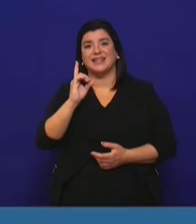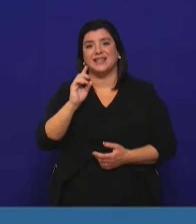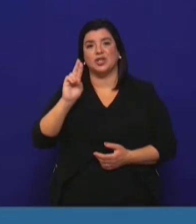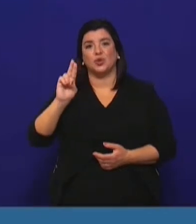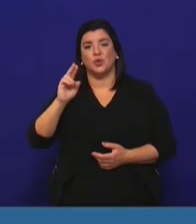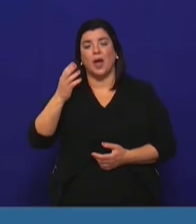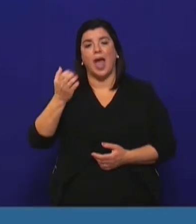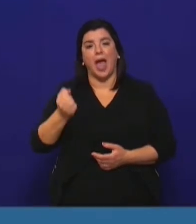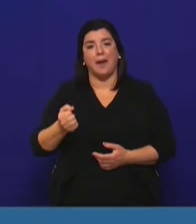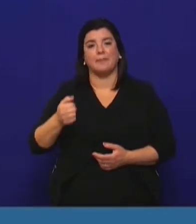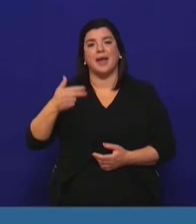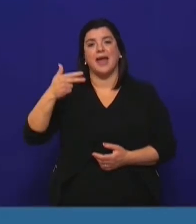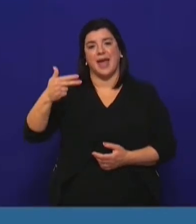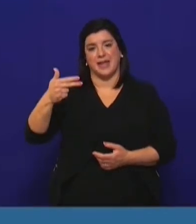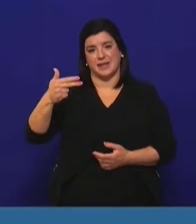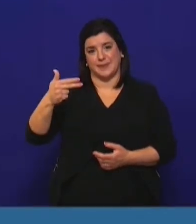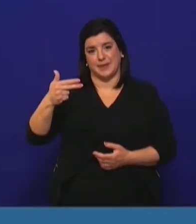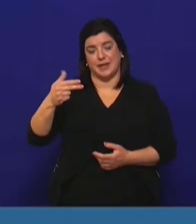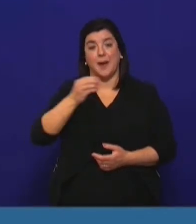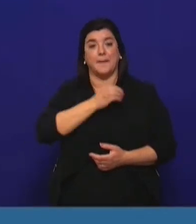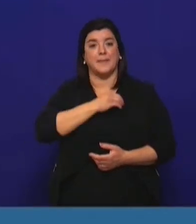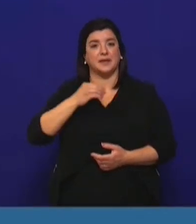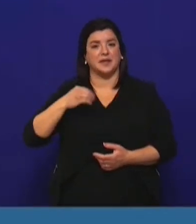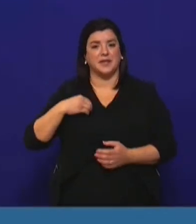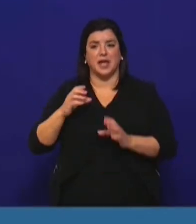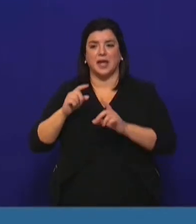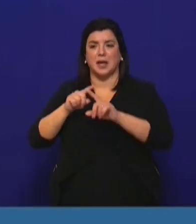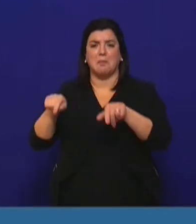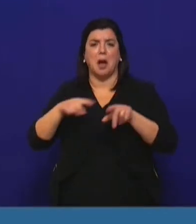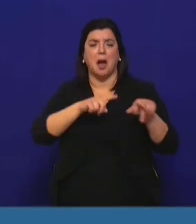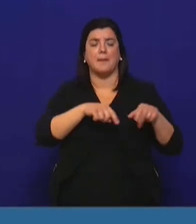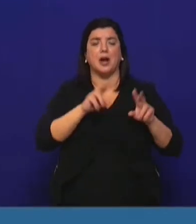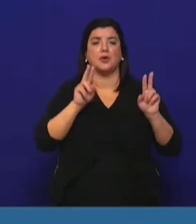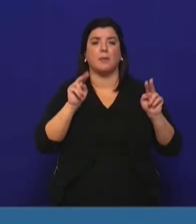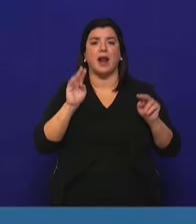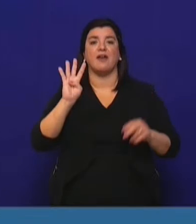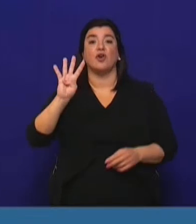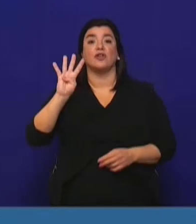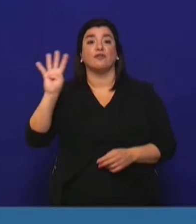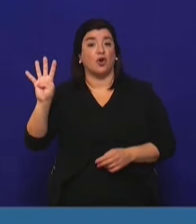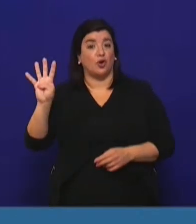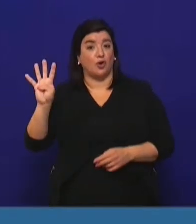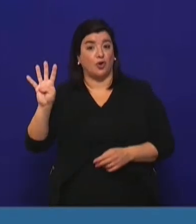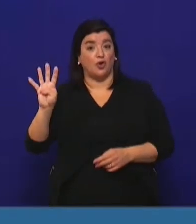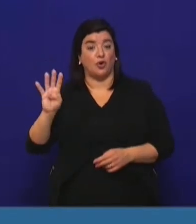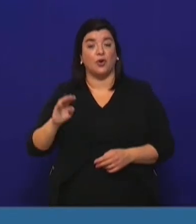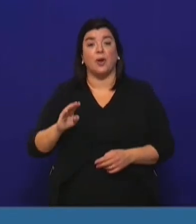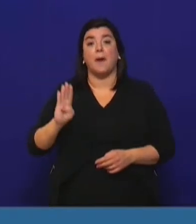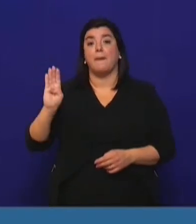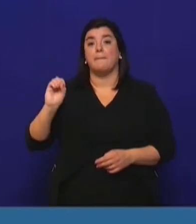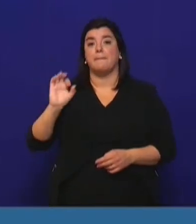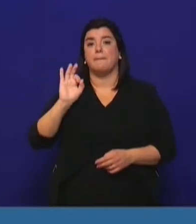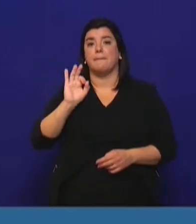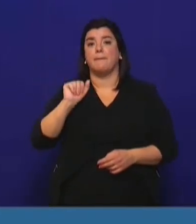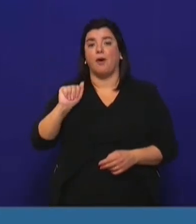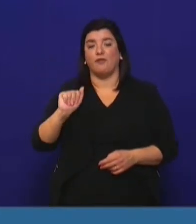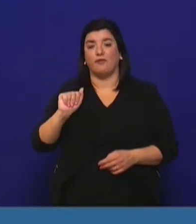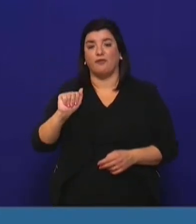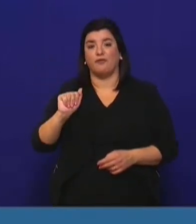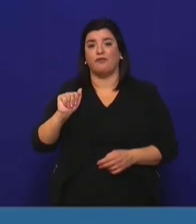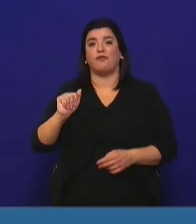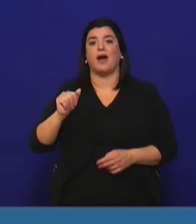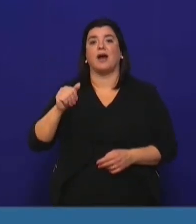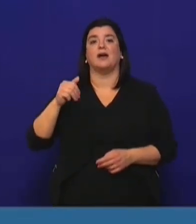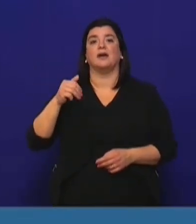cases, Mater Dei f'wards oħrajn għandna 44 cases, Boffa għandna 8 cases, St. Thomas 9